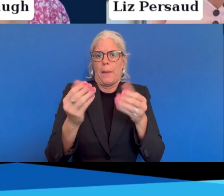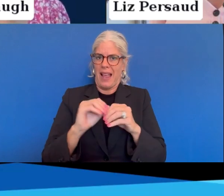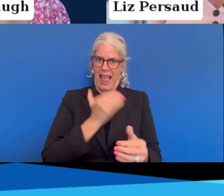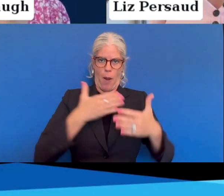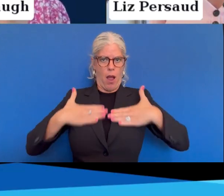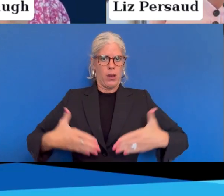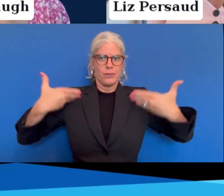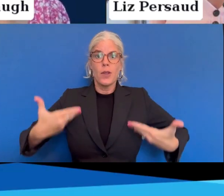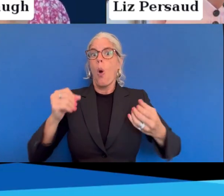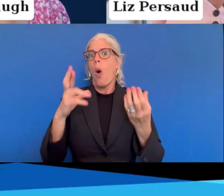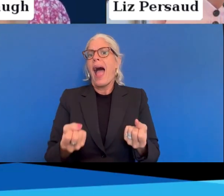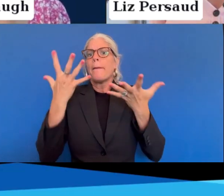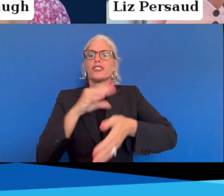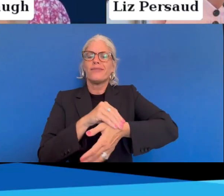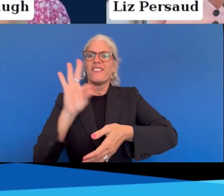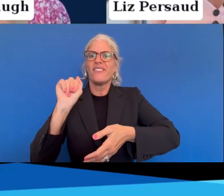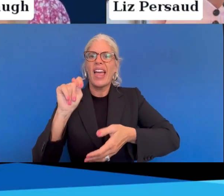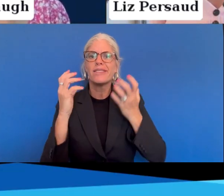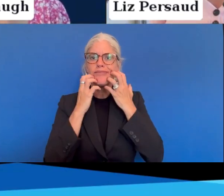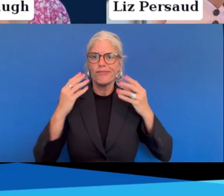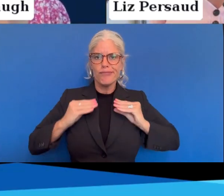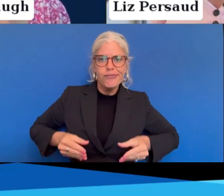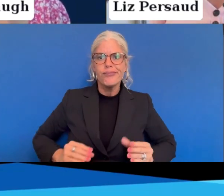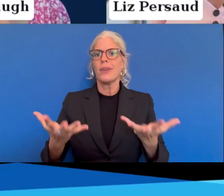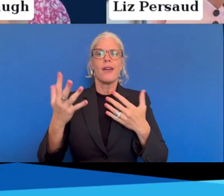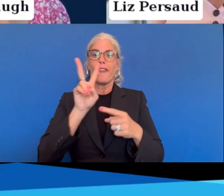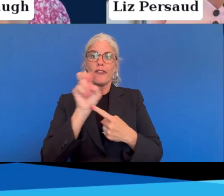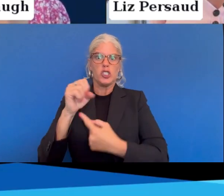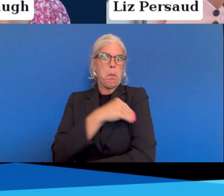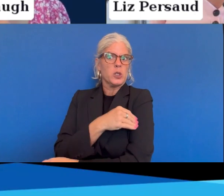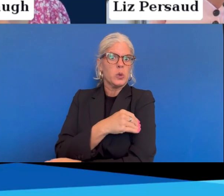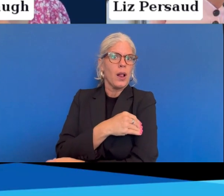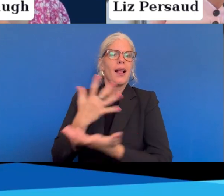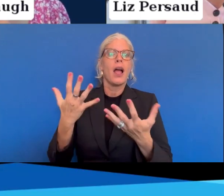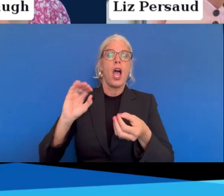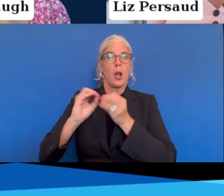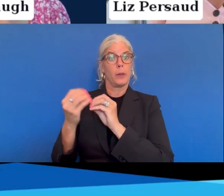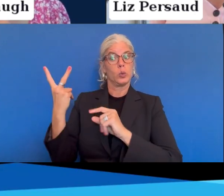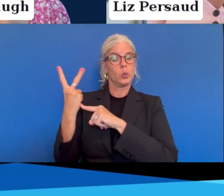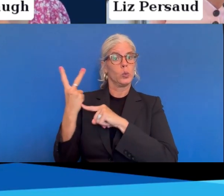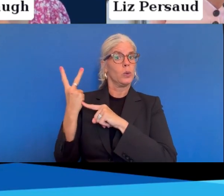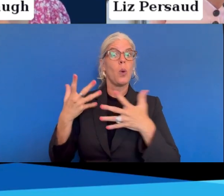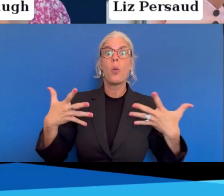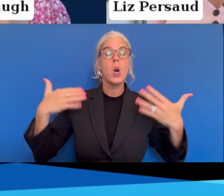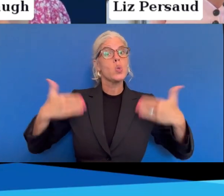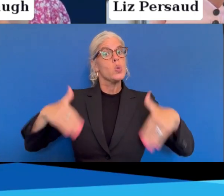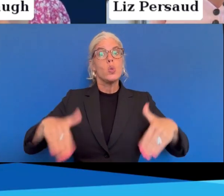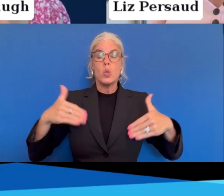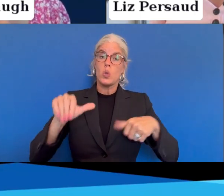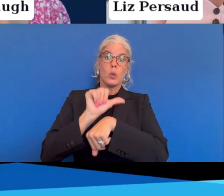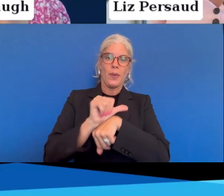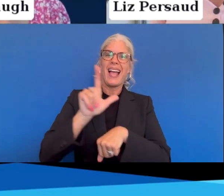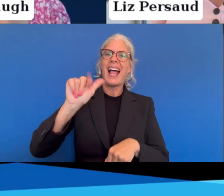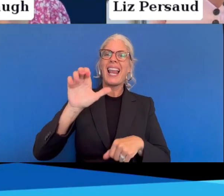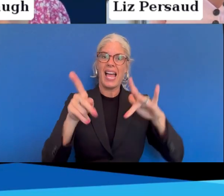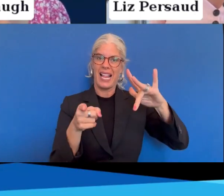fat content versus muscle. 2 would be lack of mobility or altered mobility. Another would